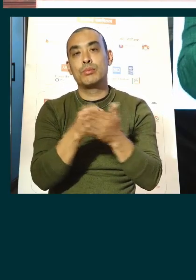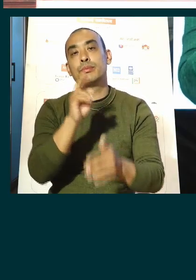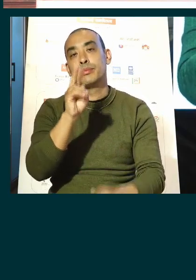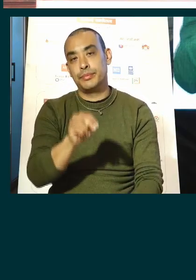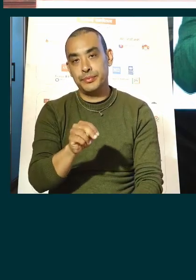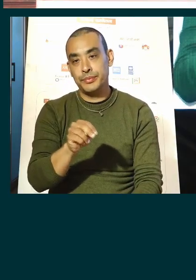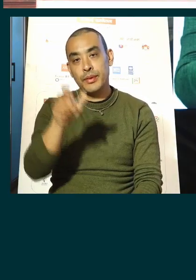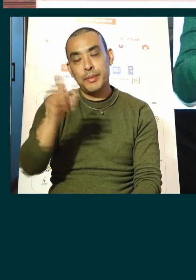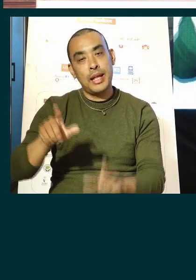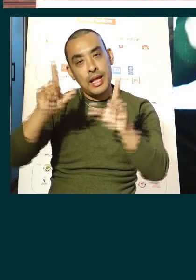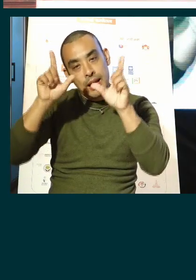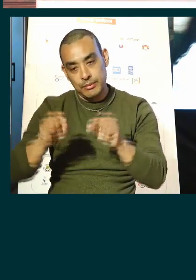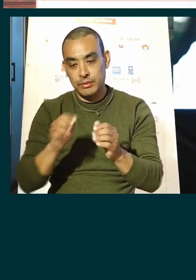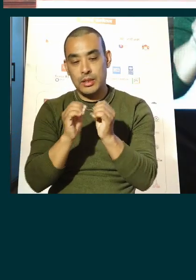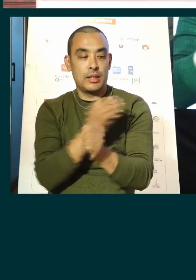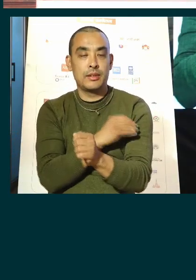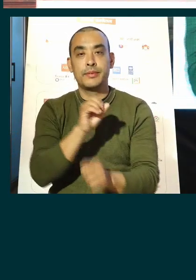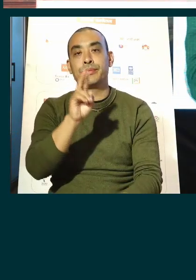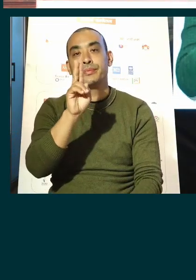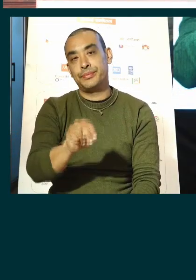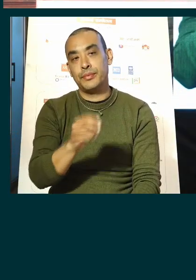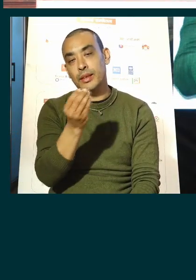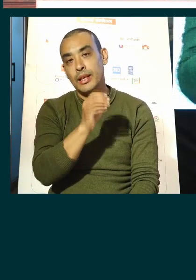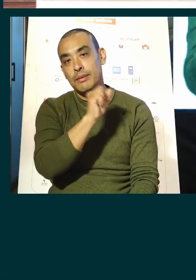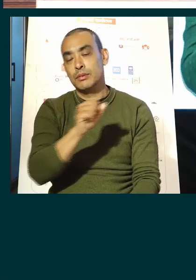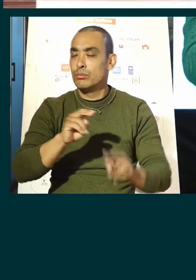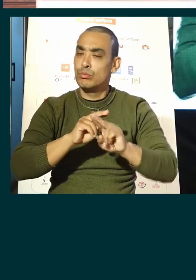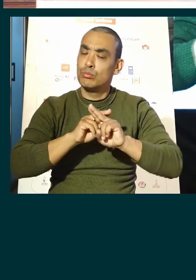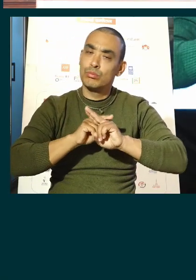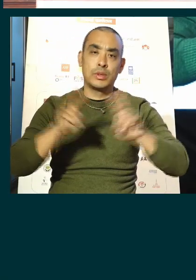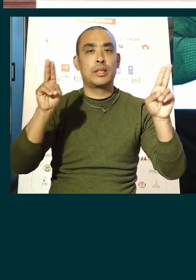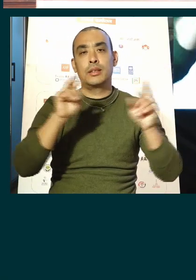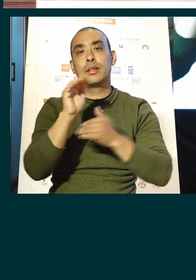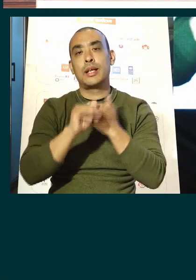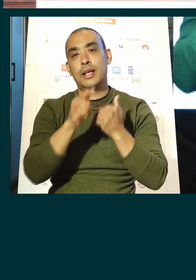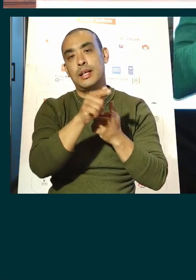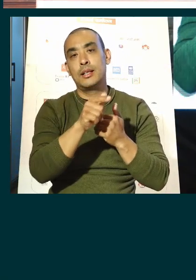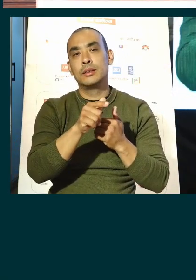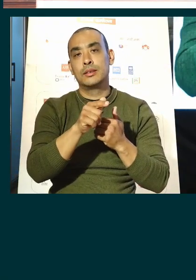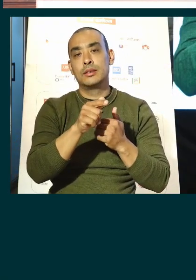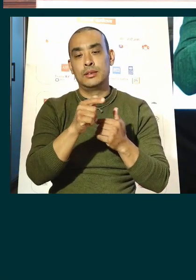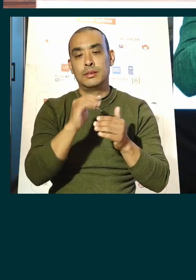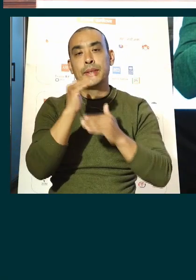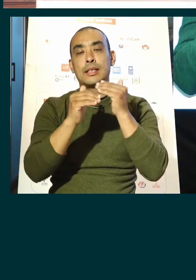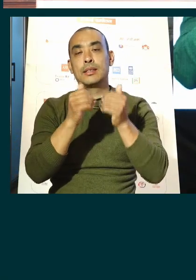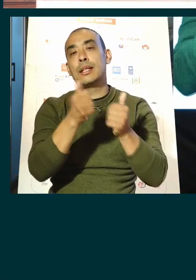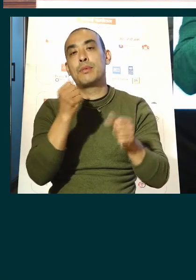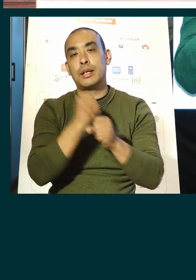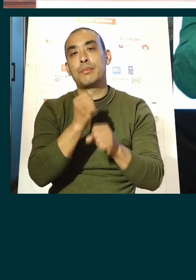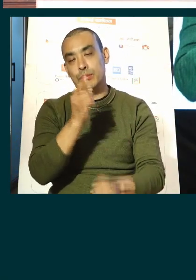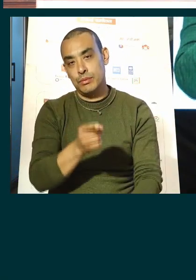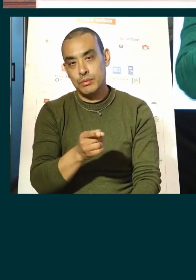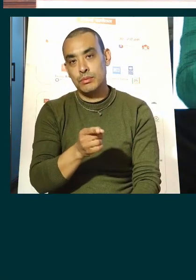person who really need this, right? So this is something, the whole this balance for the better program is